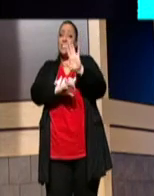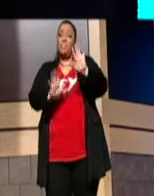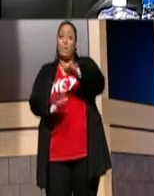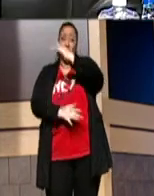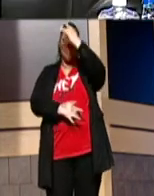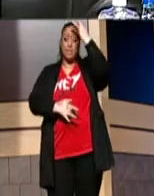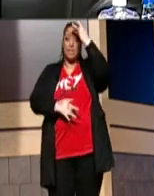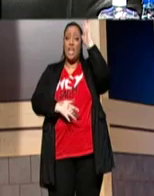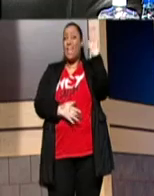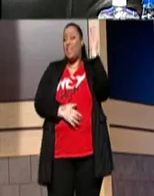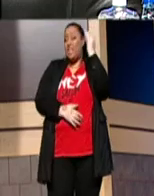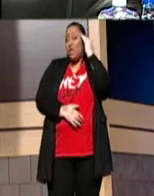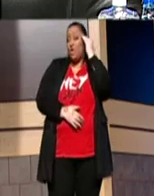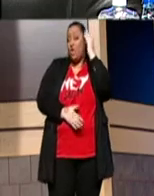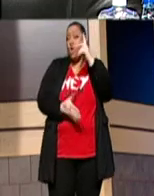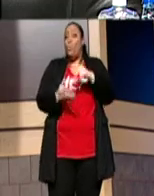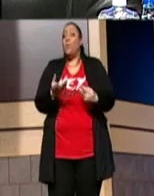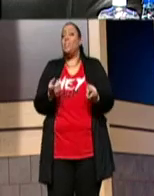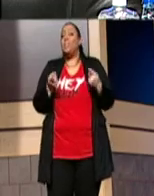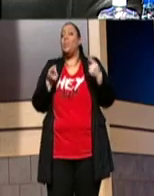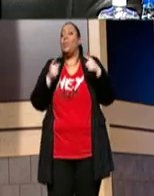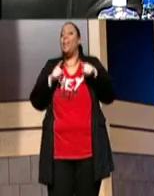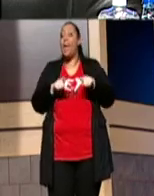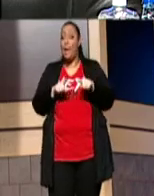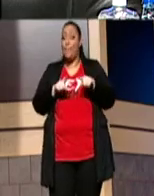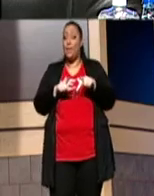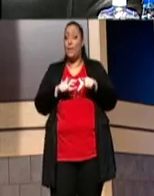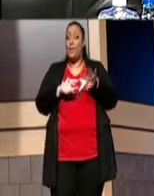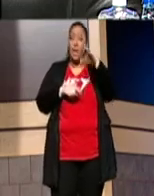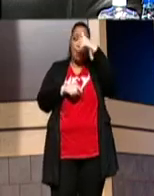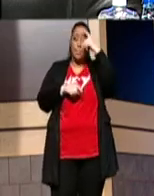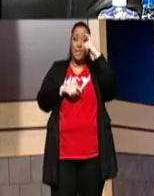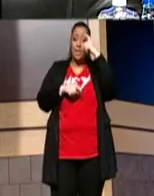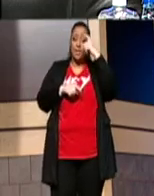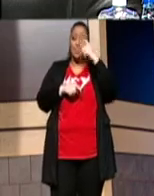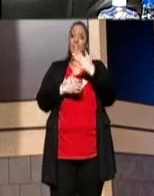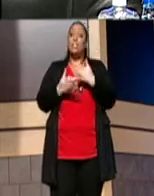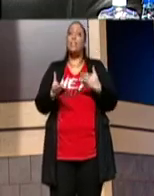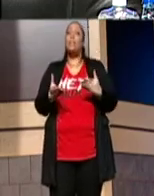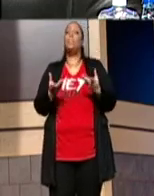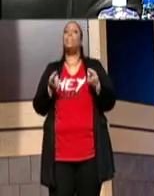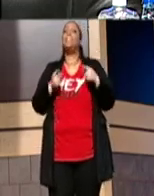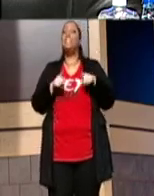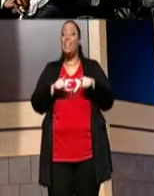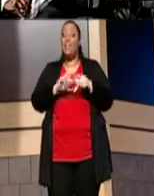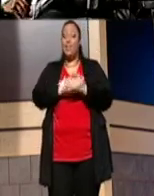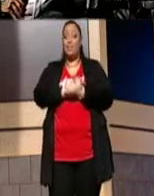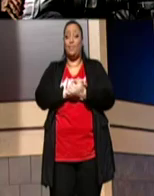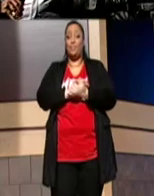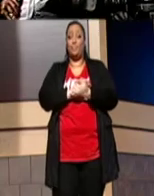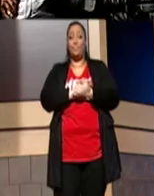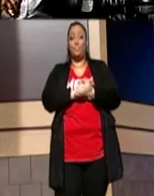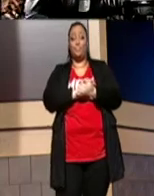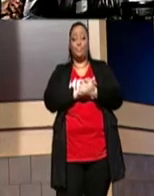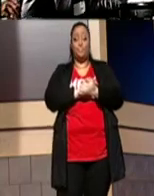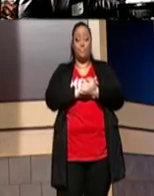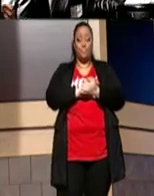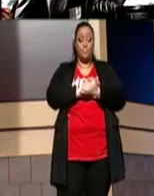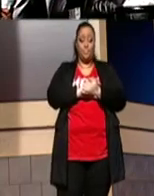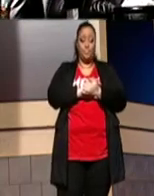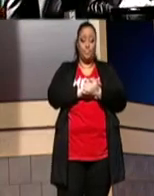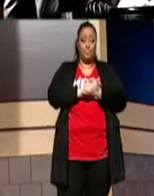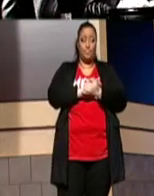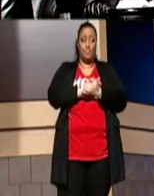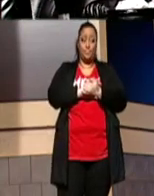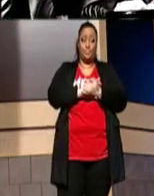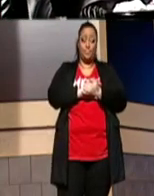Yeah. Did he know what was getting ready to happen? Because something big is getting ready. I'm seeing on television,